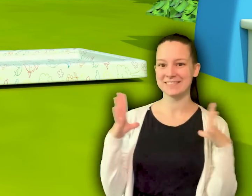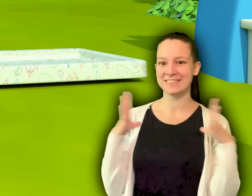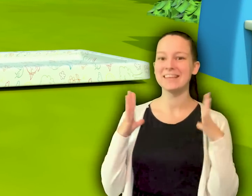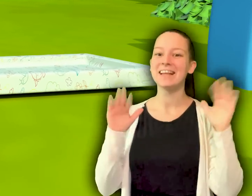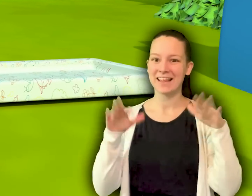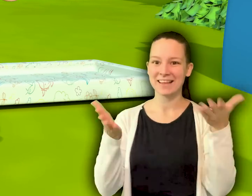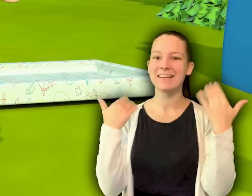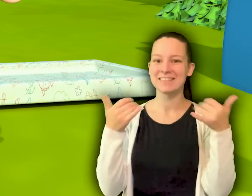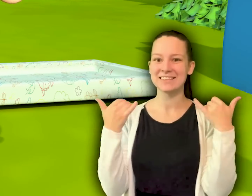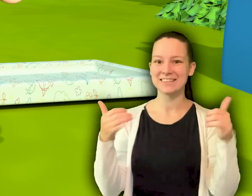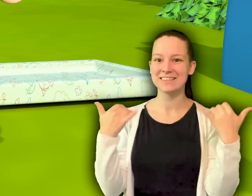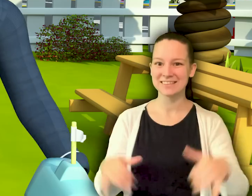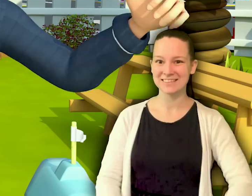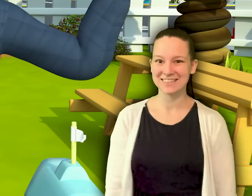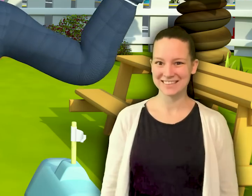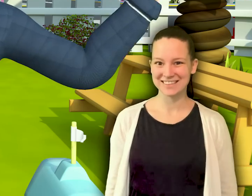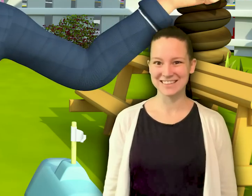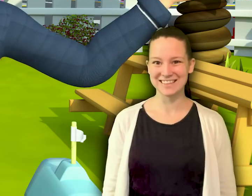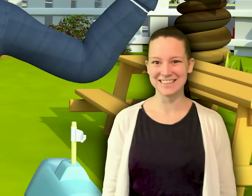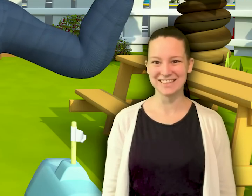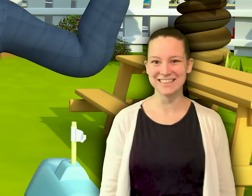hey hey come and